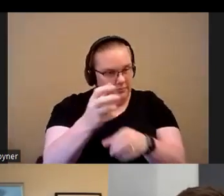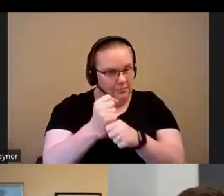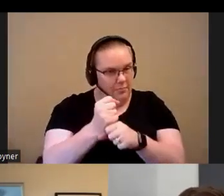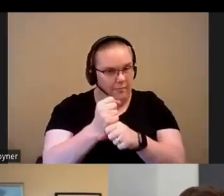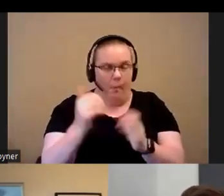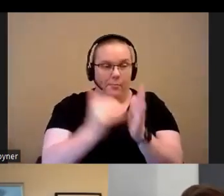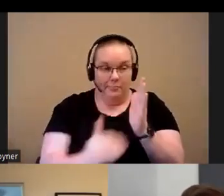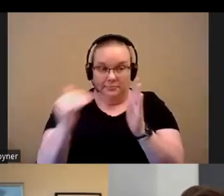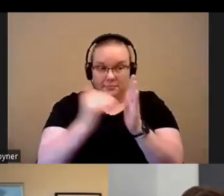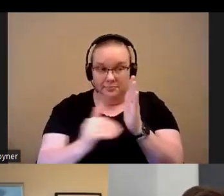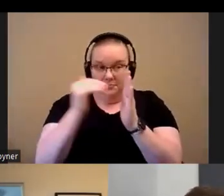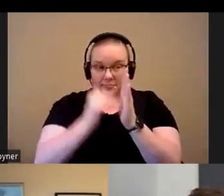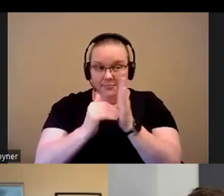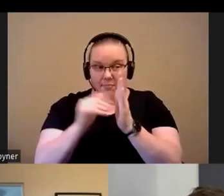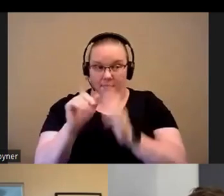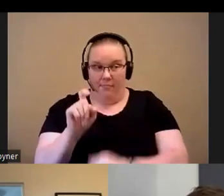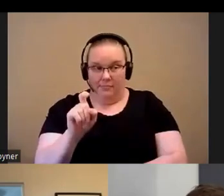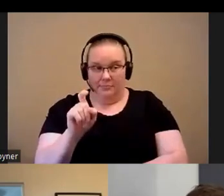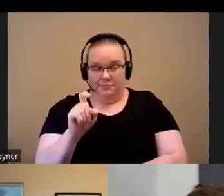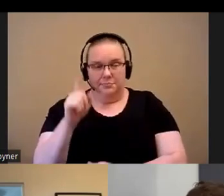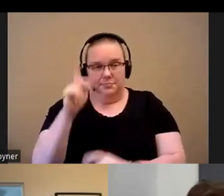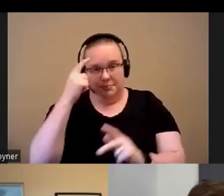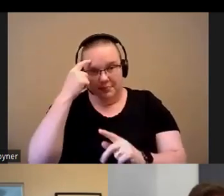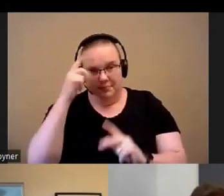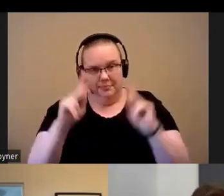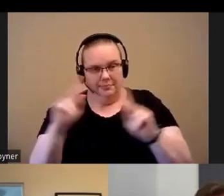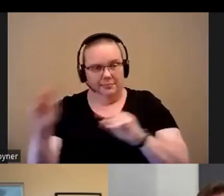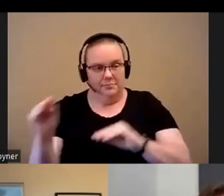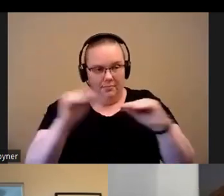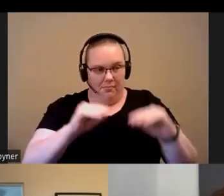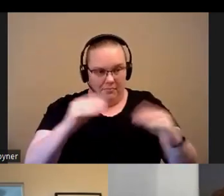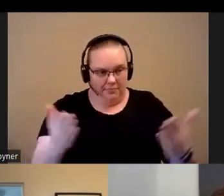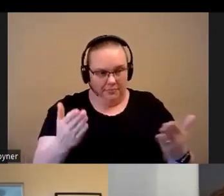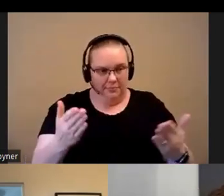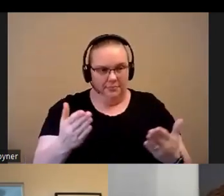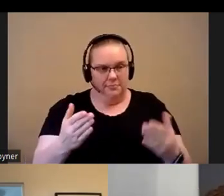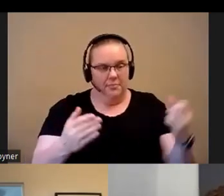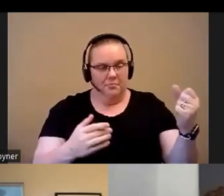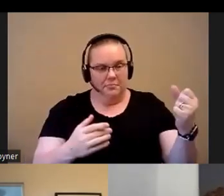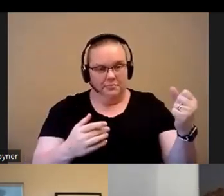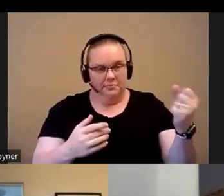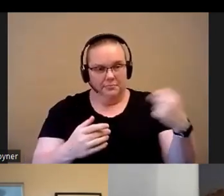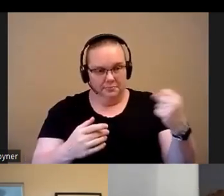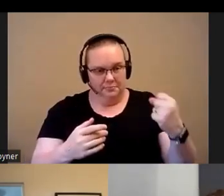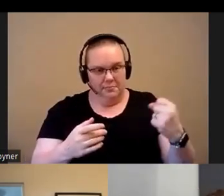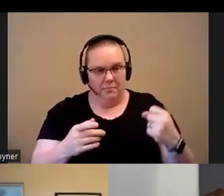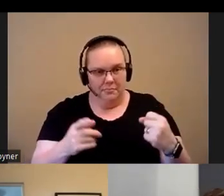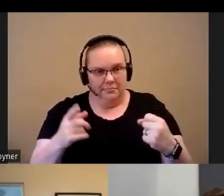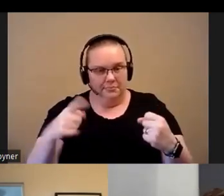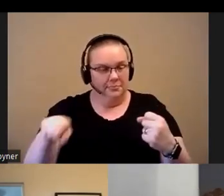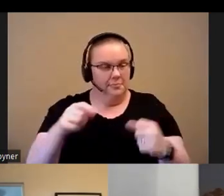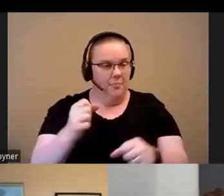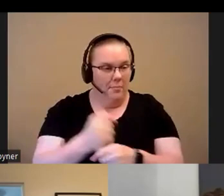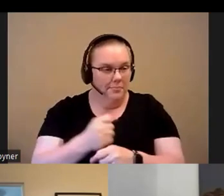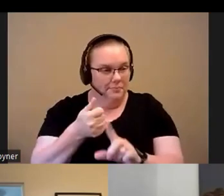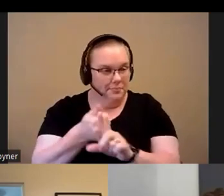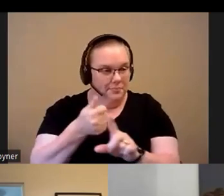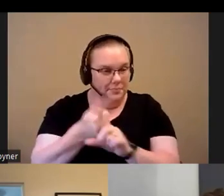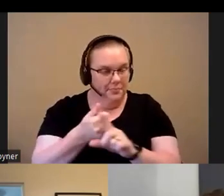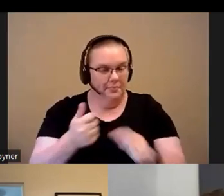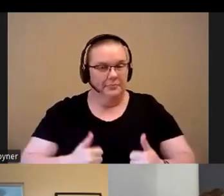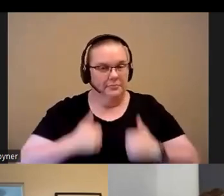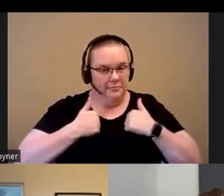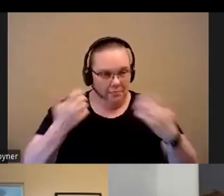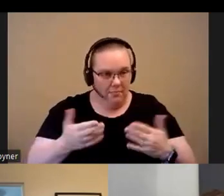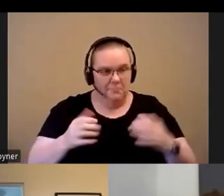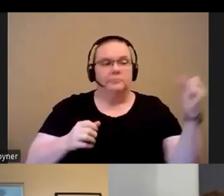over? Because I think move here, and once they've moved here, they make their life here. So yeah, you totally can. You can